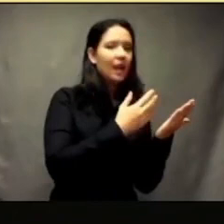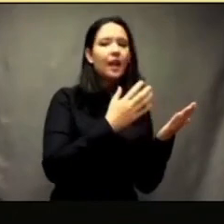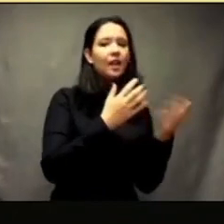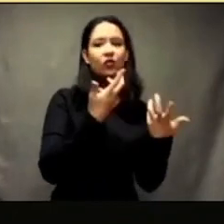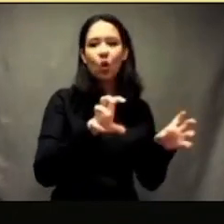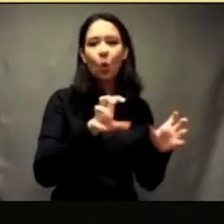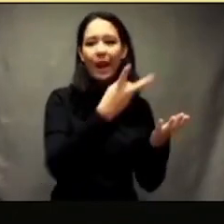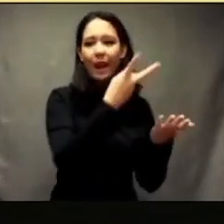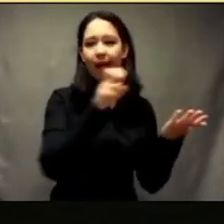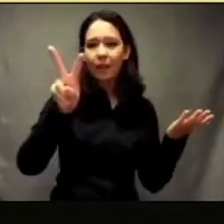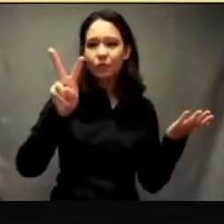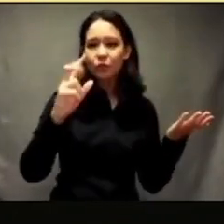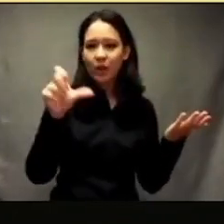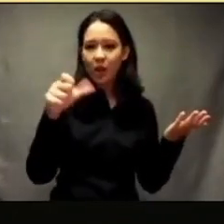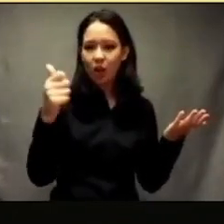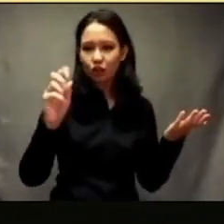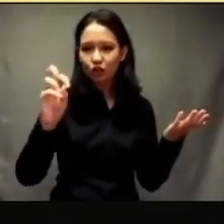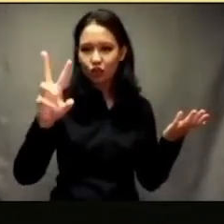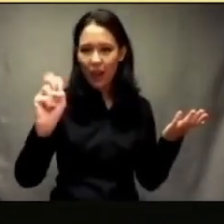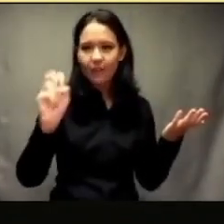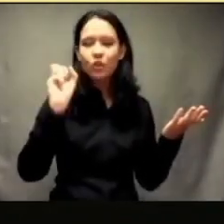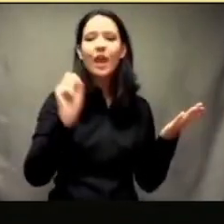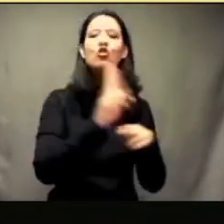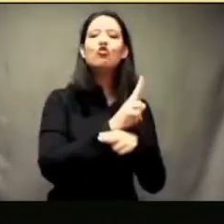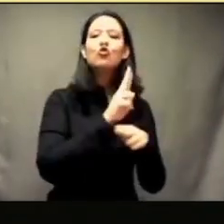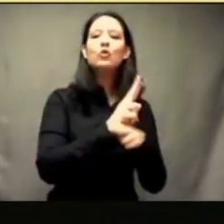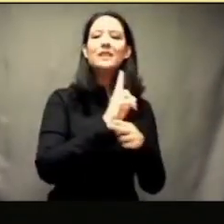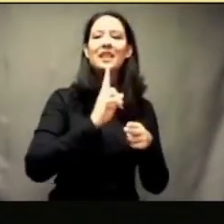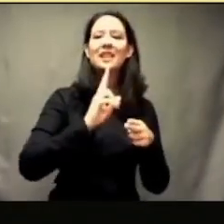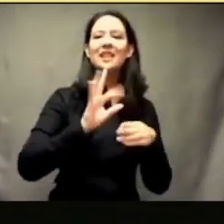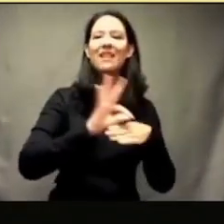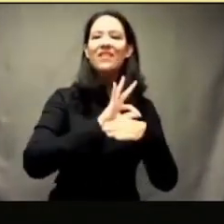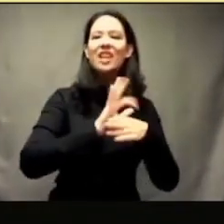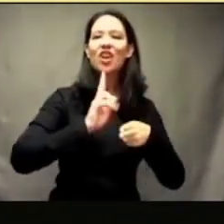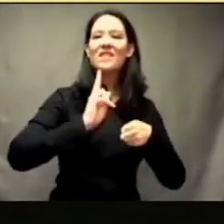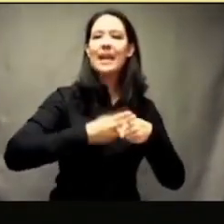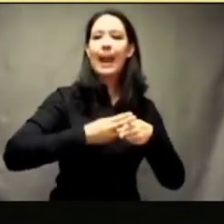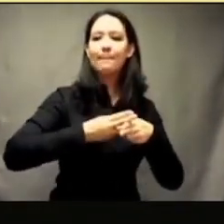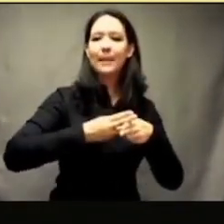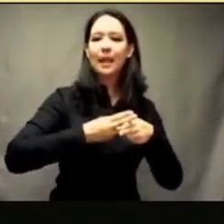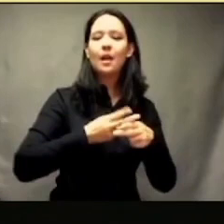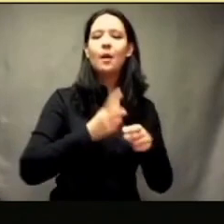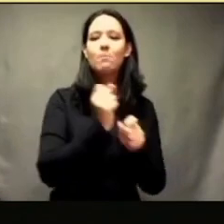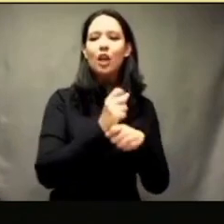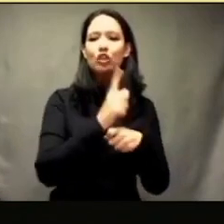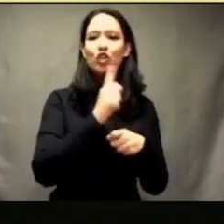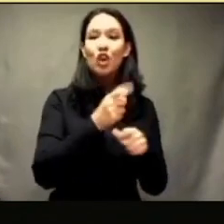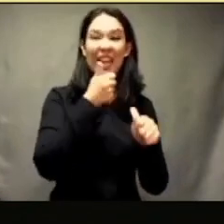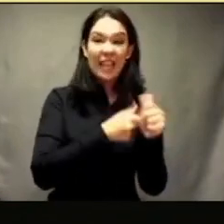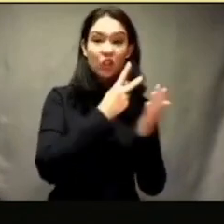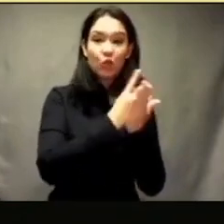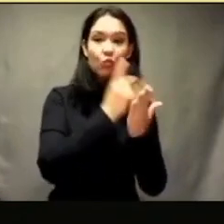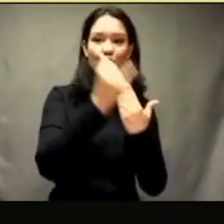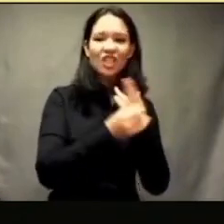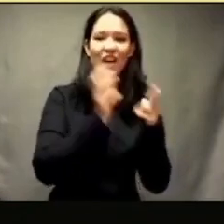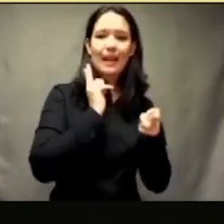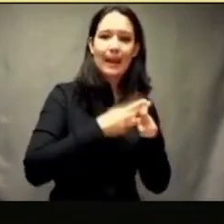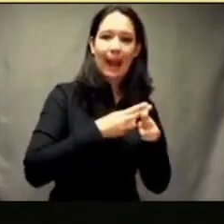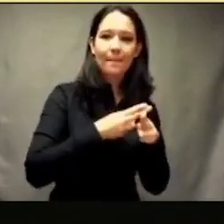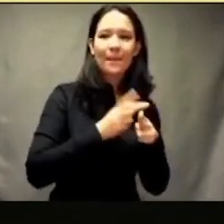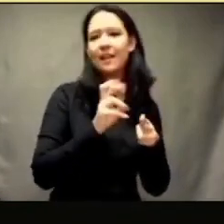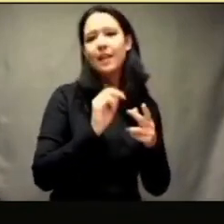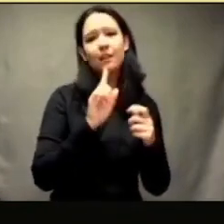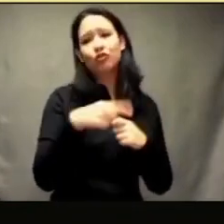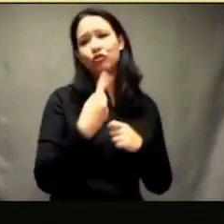exporting I would use the feature of naming within the exporting and make sure to name each project, even if just with the child's